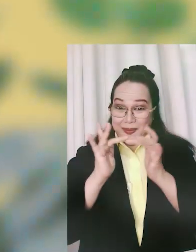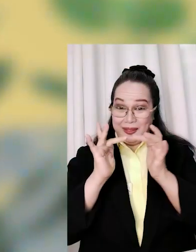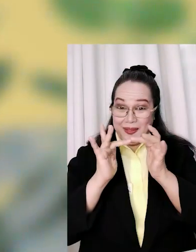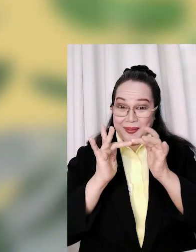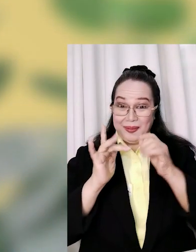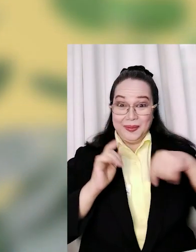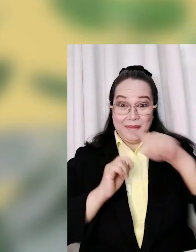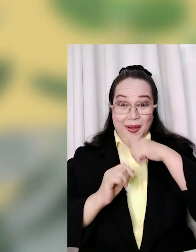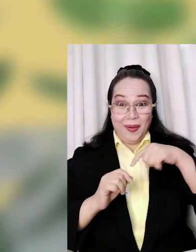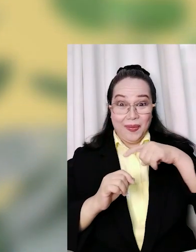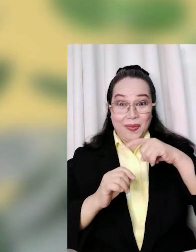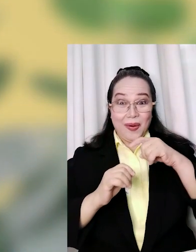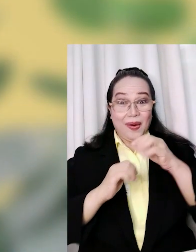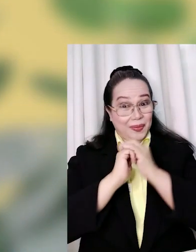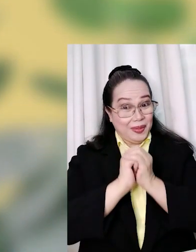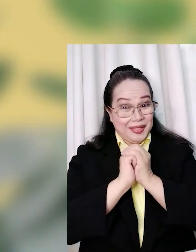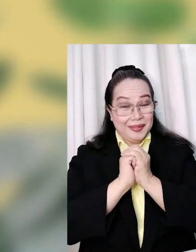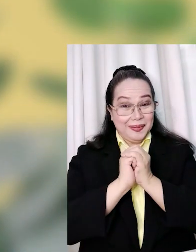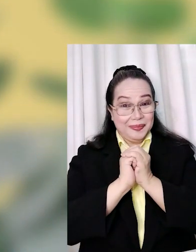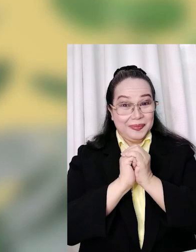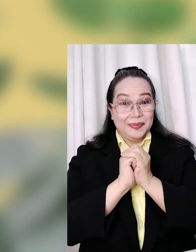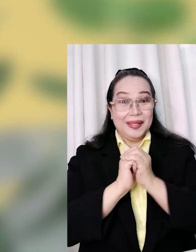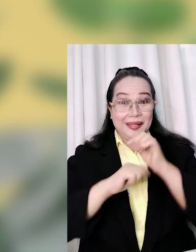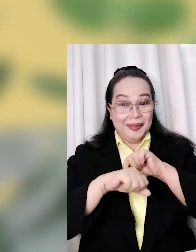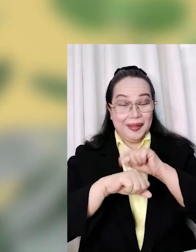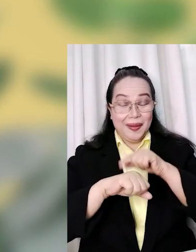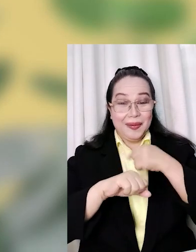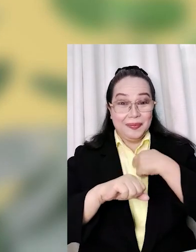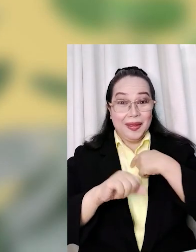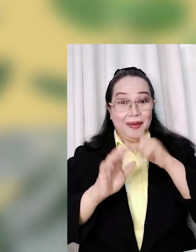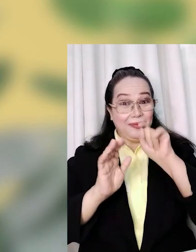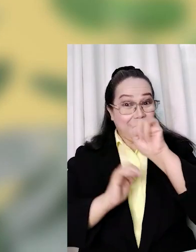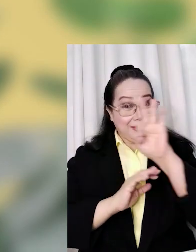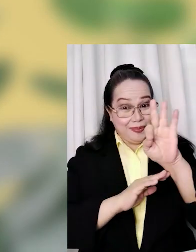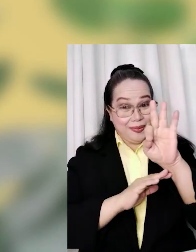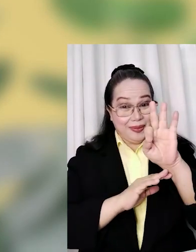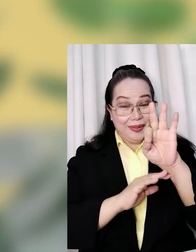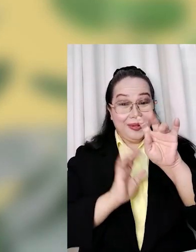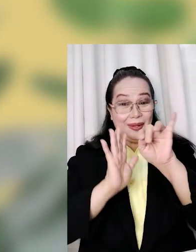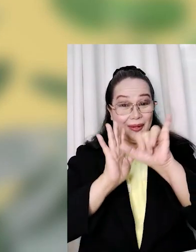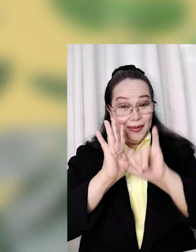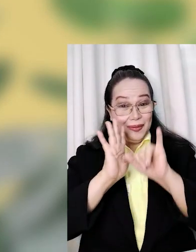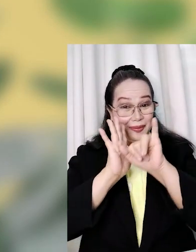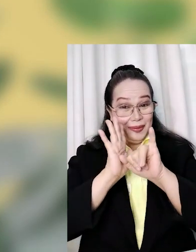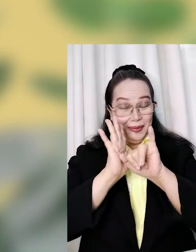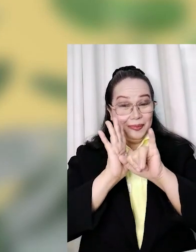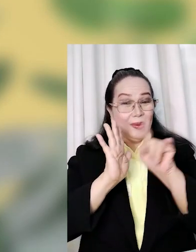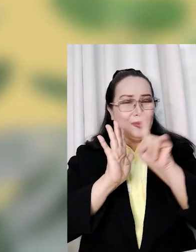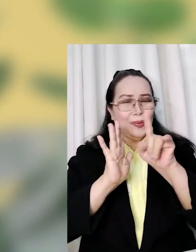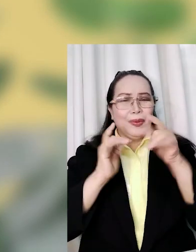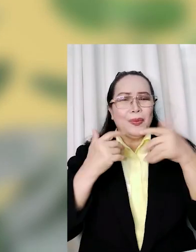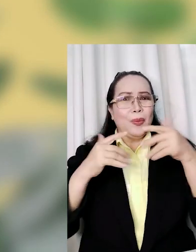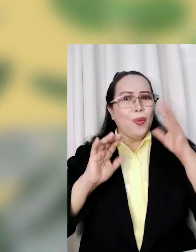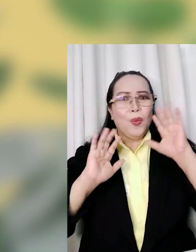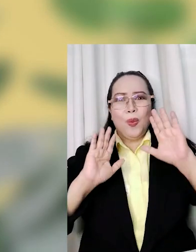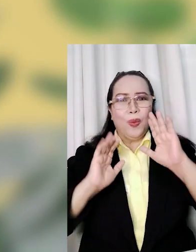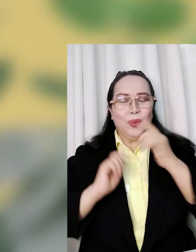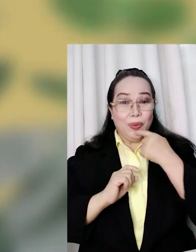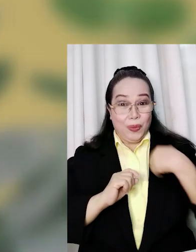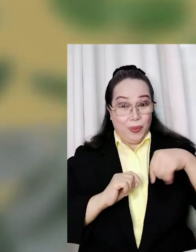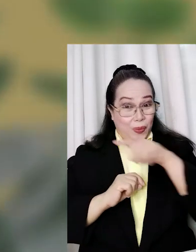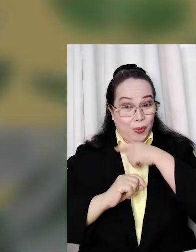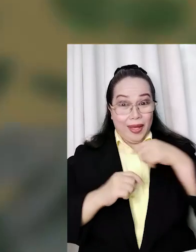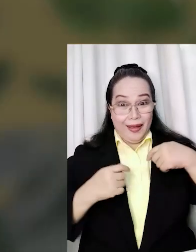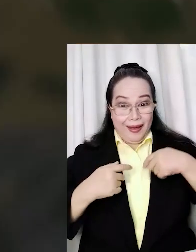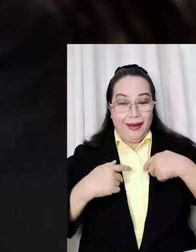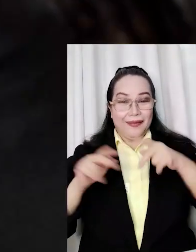Tuning in to our worship services through Facebook or YouTube? That's great! What's even greater is that we have created a